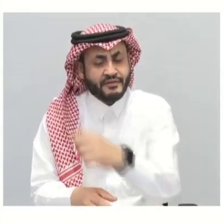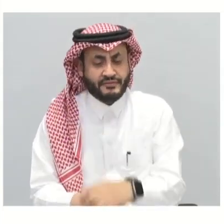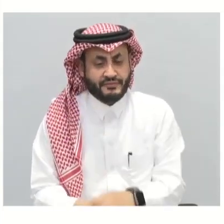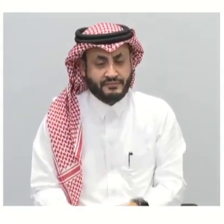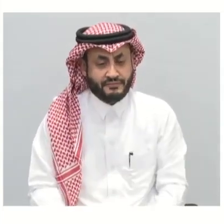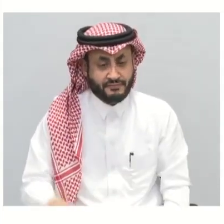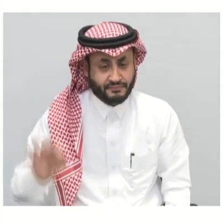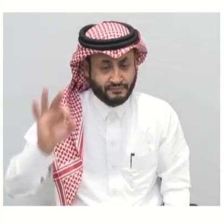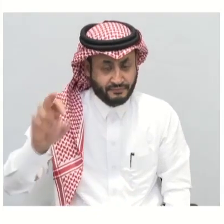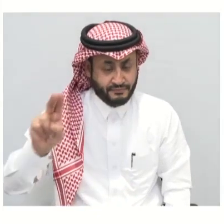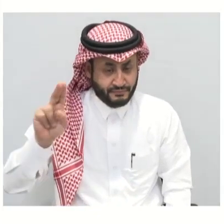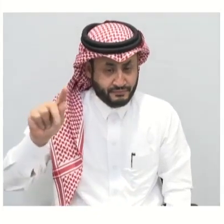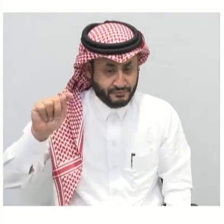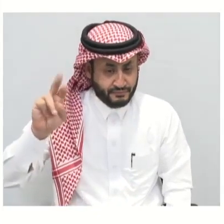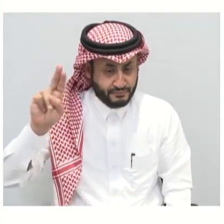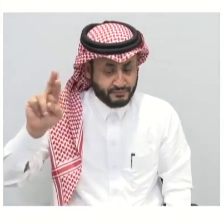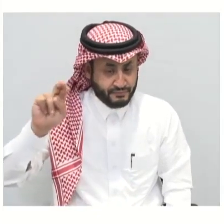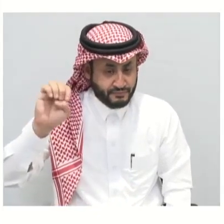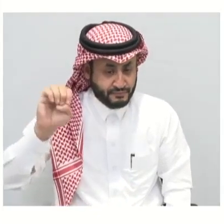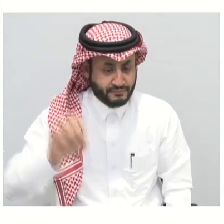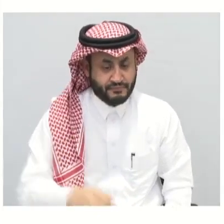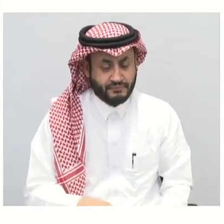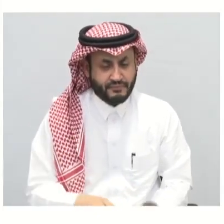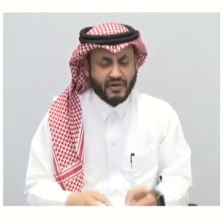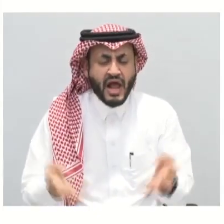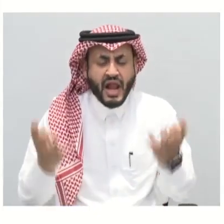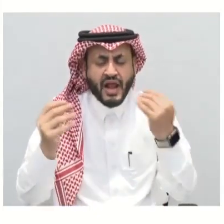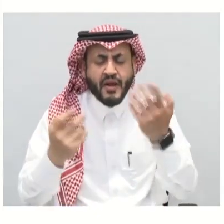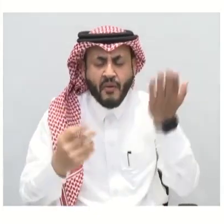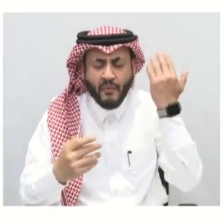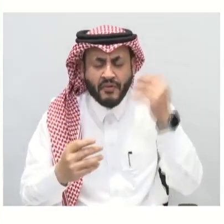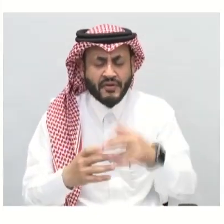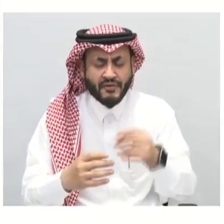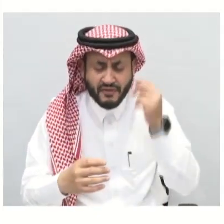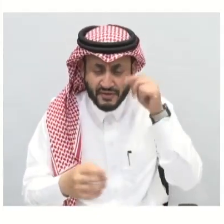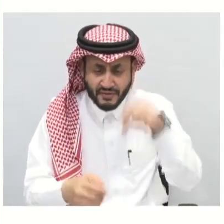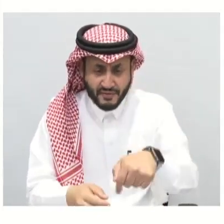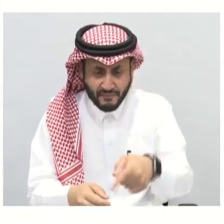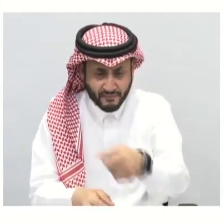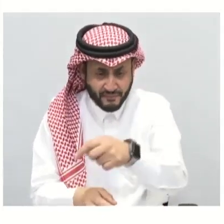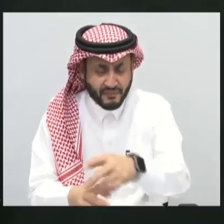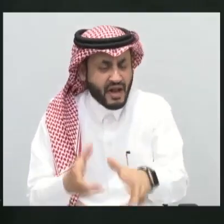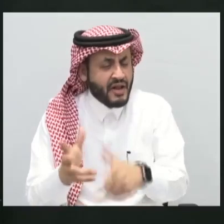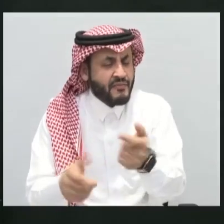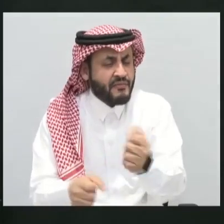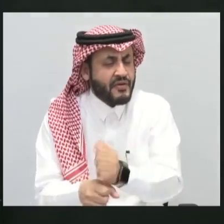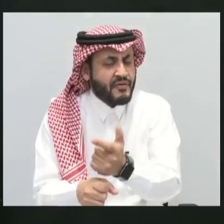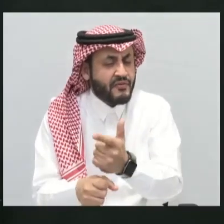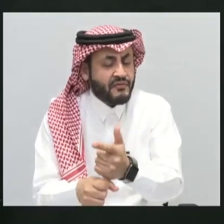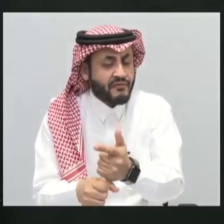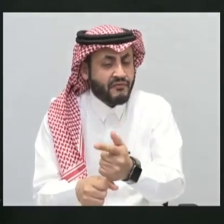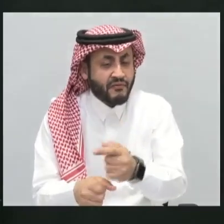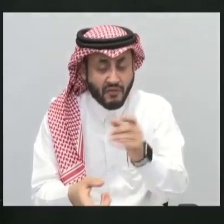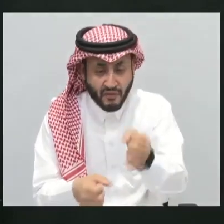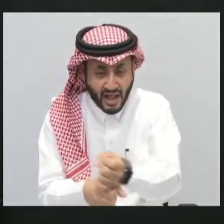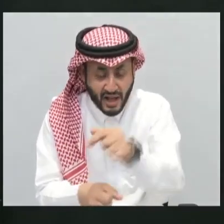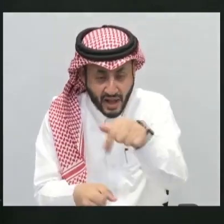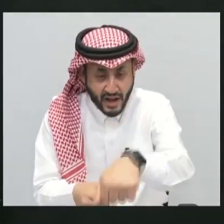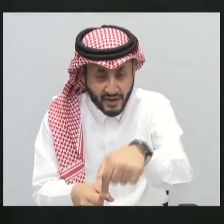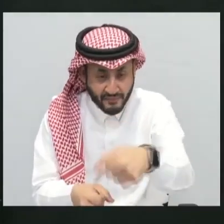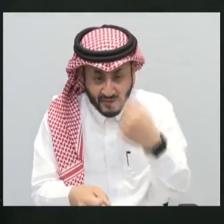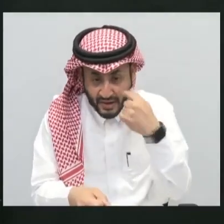the present progressive. We have learned that we're using the present progressive for the actions that is